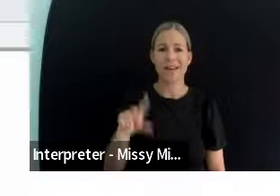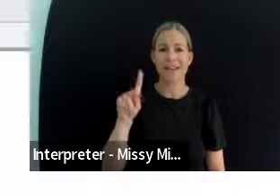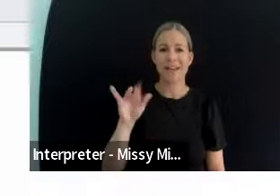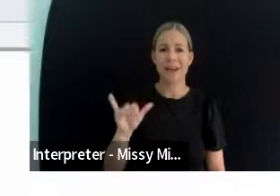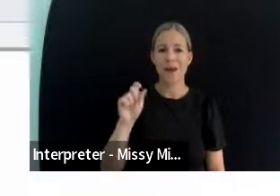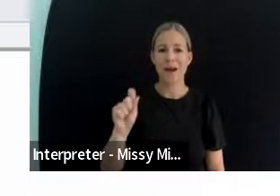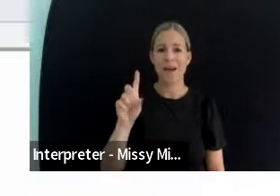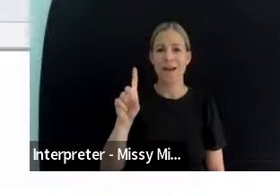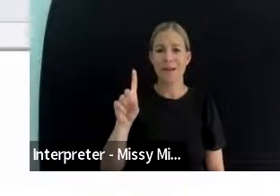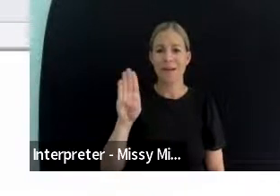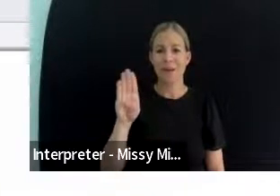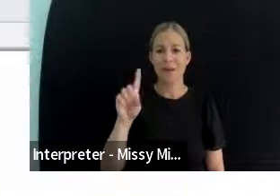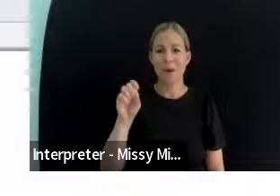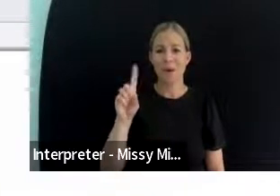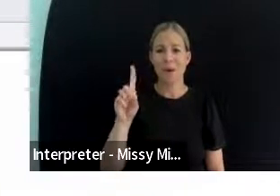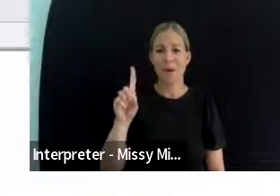ky.db101.org.